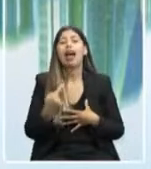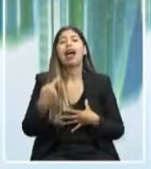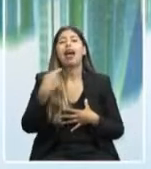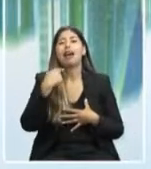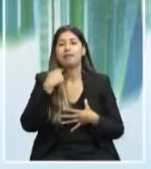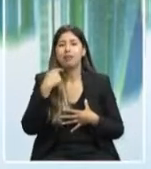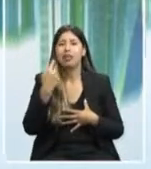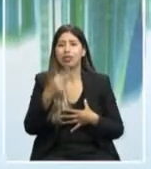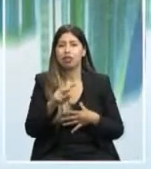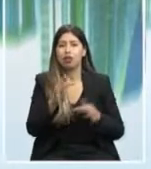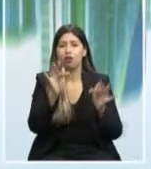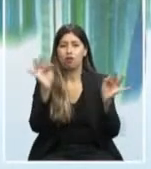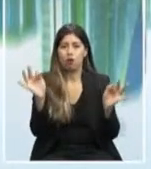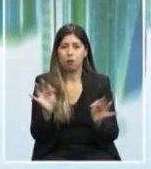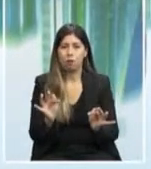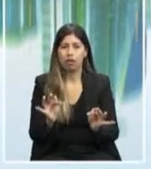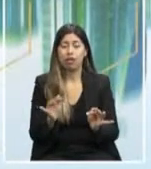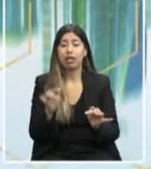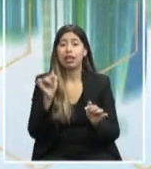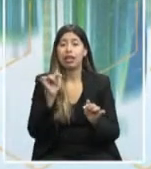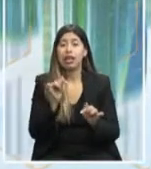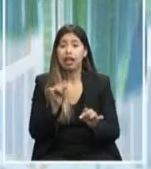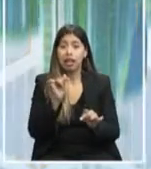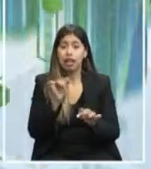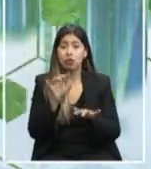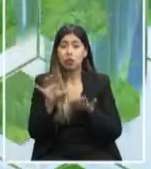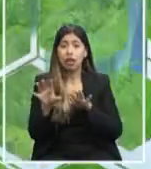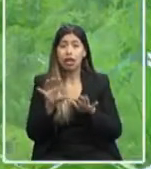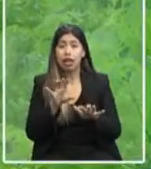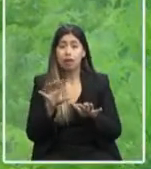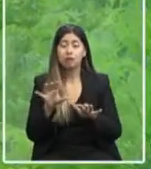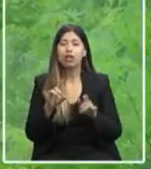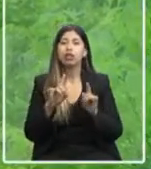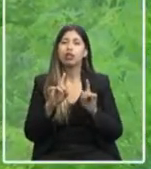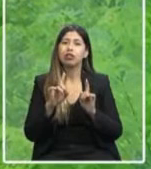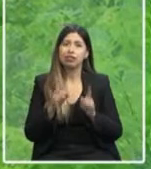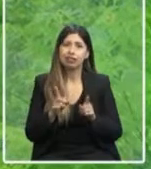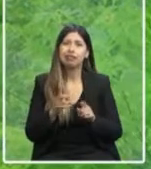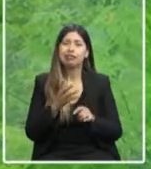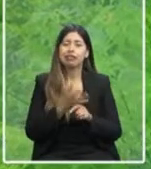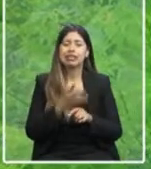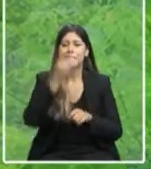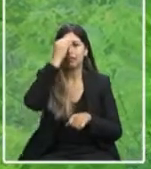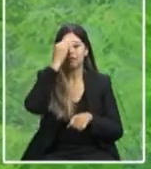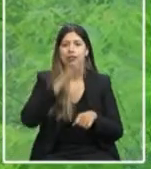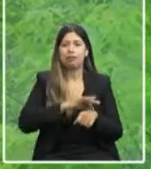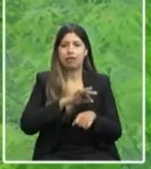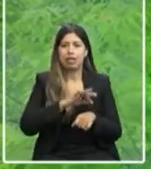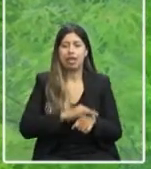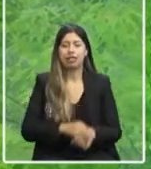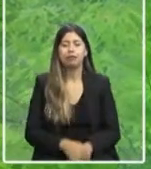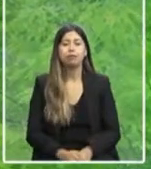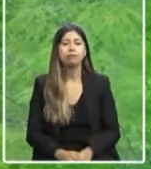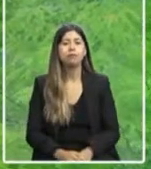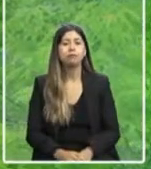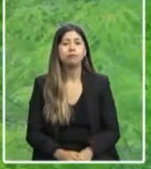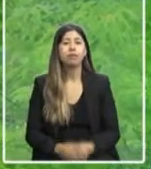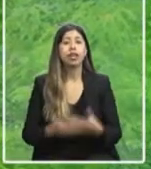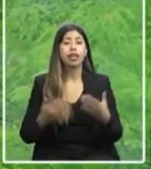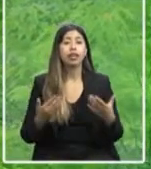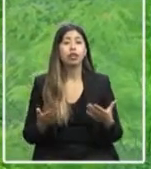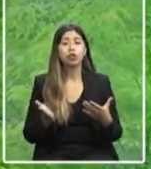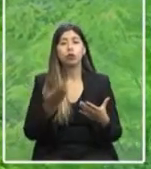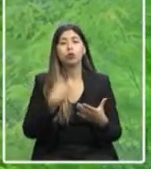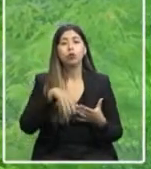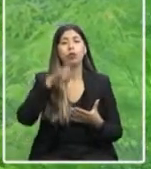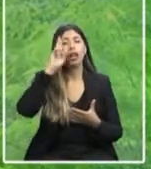cause certain diseases. So actually, we need to remember that compromises, it's what moves